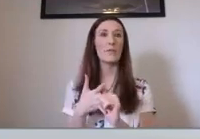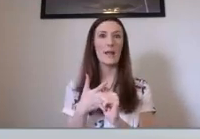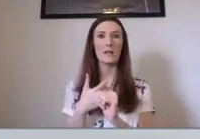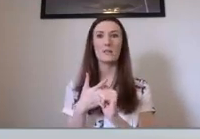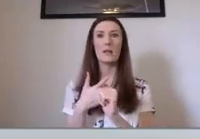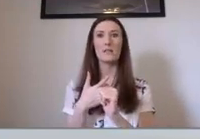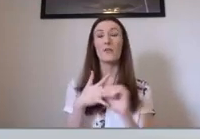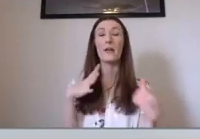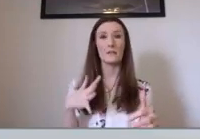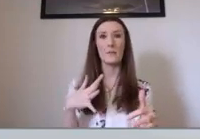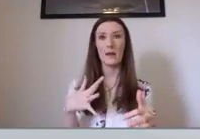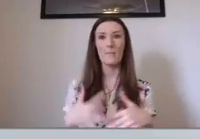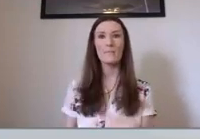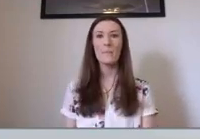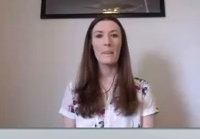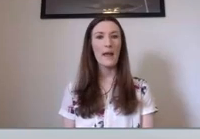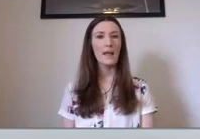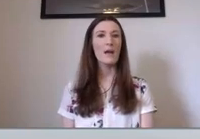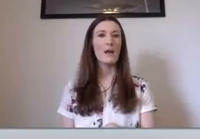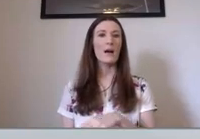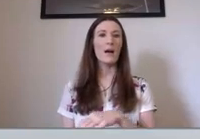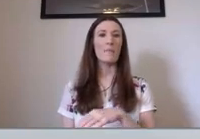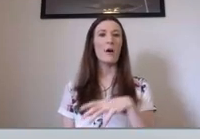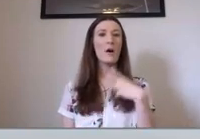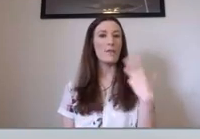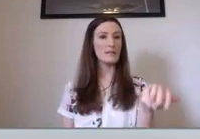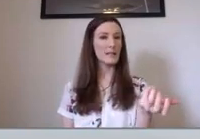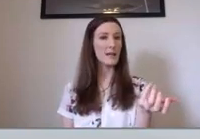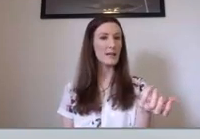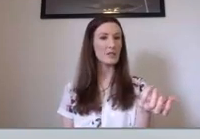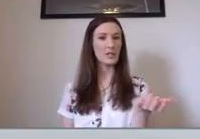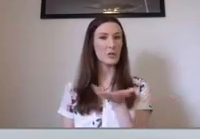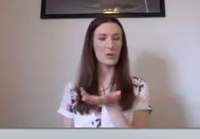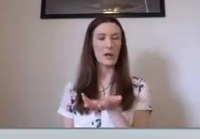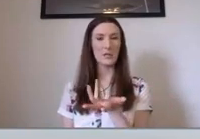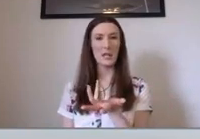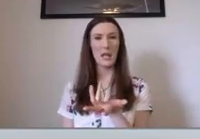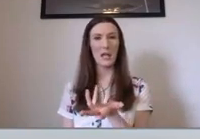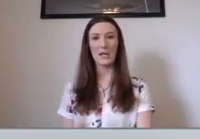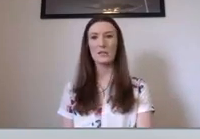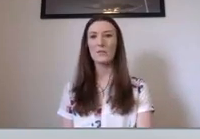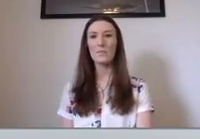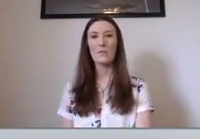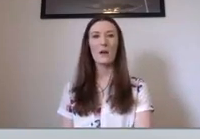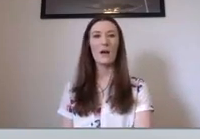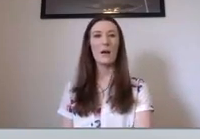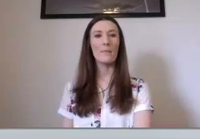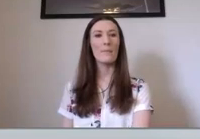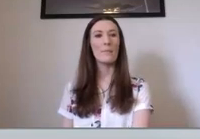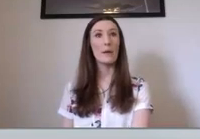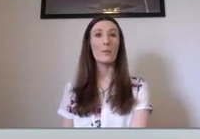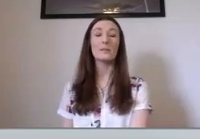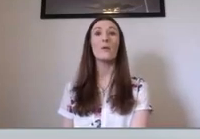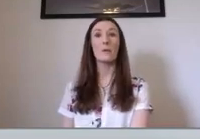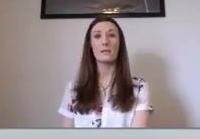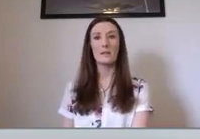sit on their hands until their hands went numb. Okay, obviously it has changed. You are now taking it in high school,